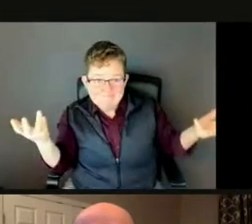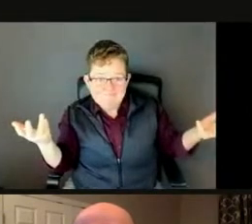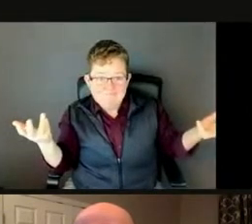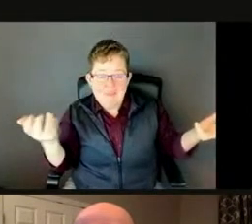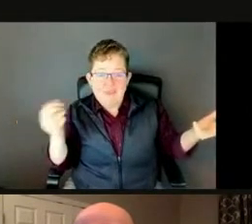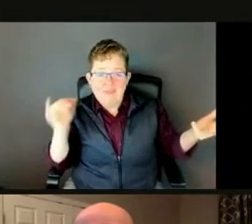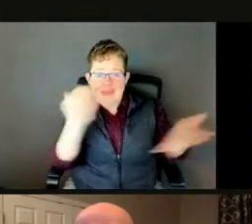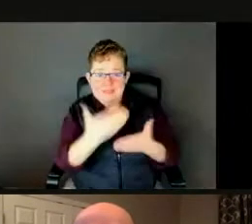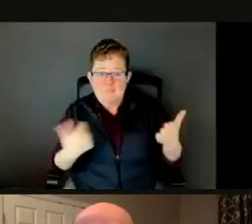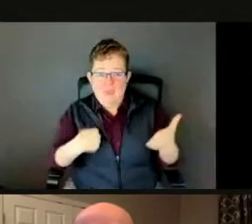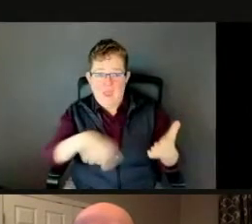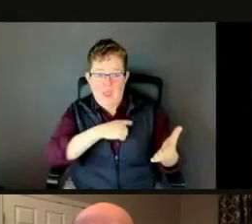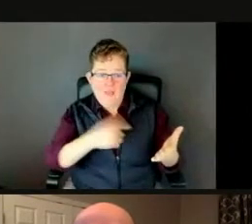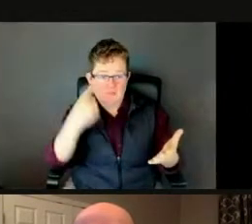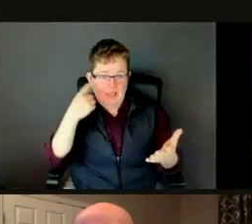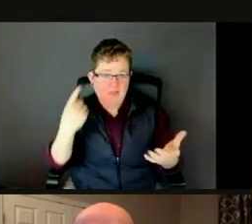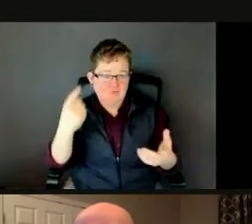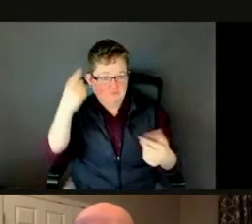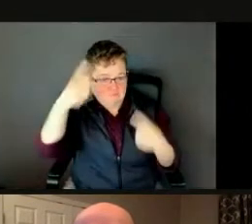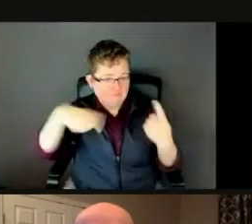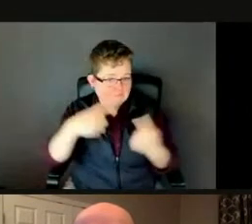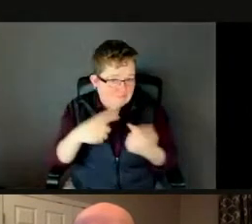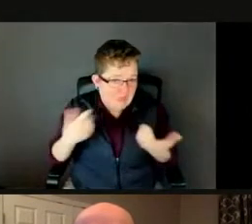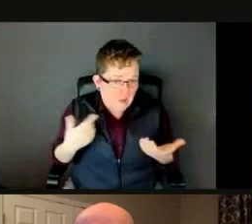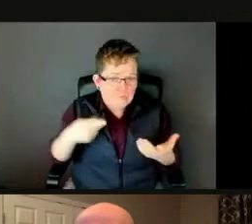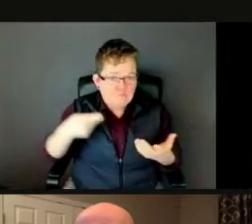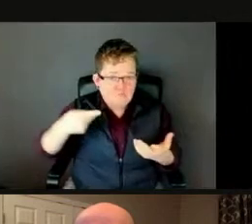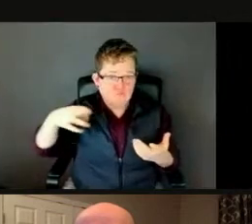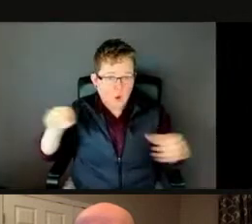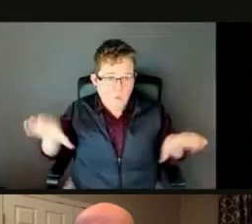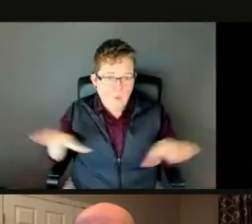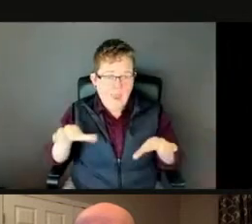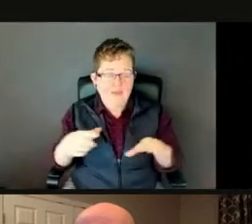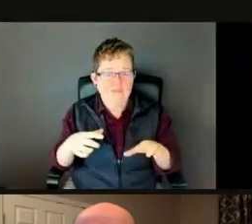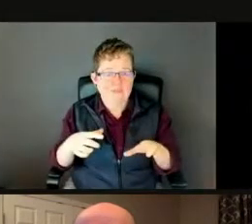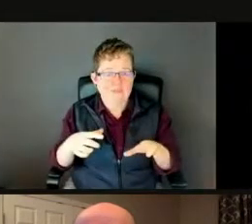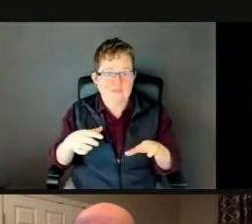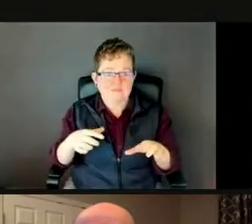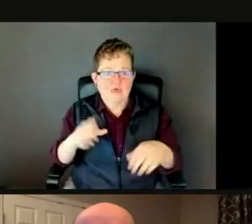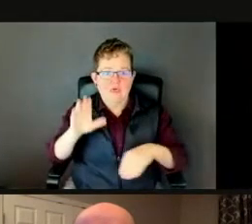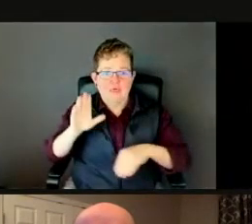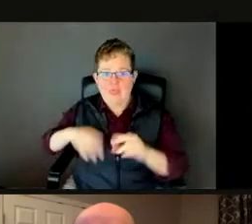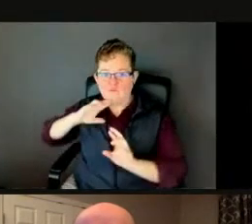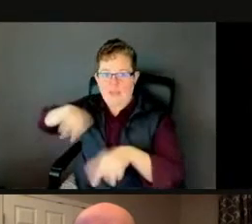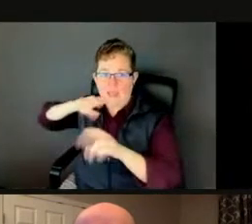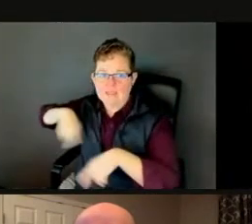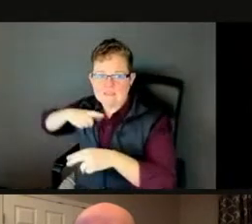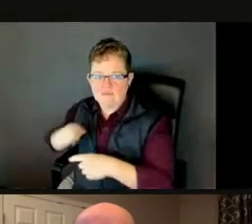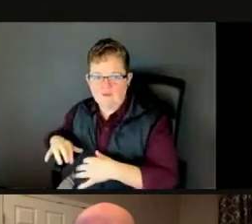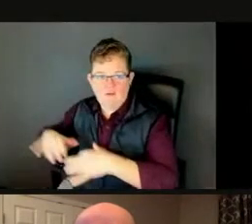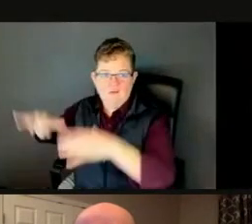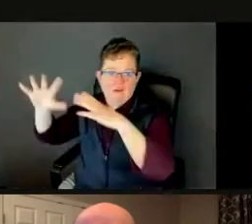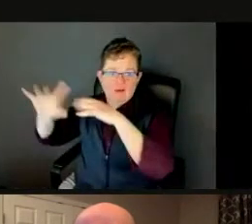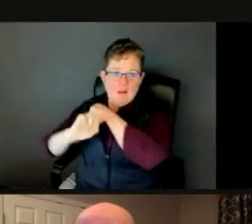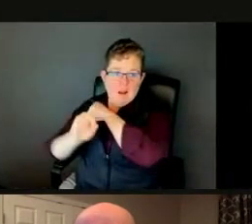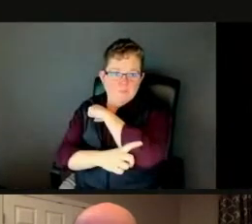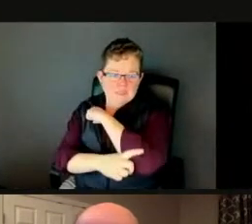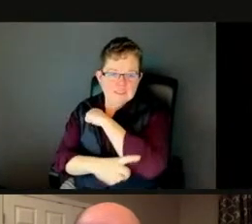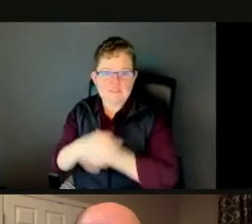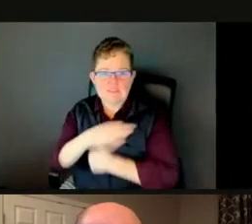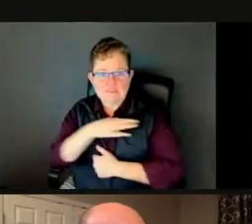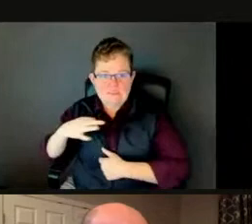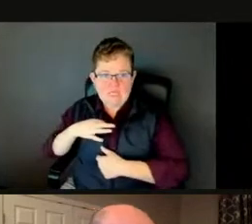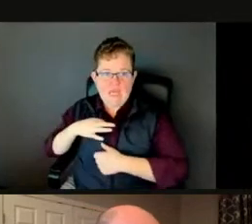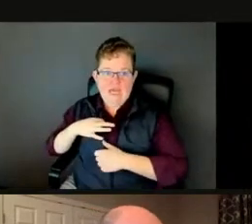one thing I would like us to consider is an actual proactive approach instead of a reactive approach that requires, you know, it's pretty staff